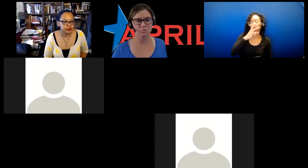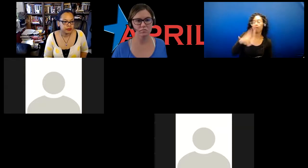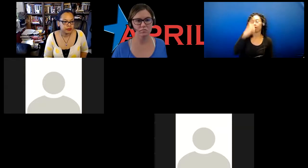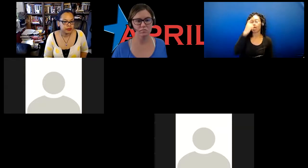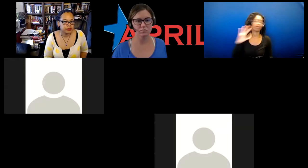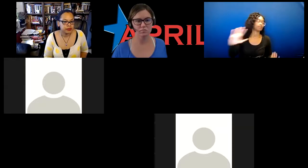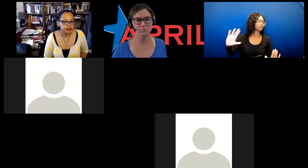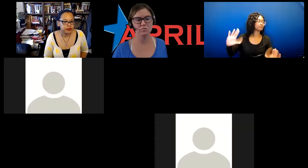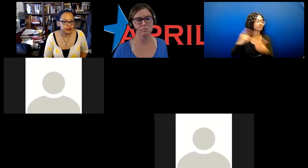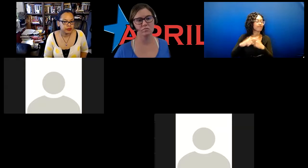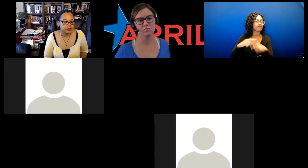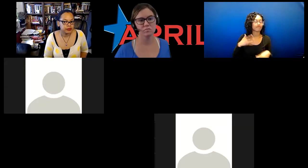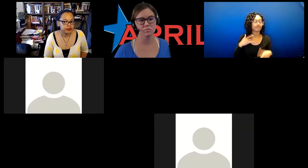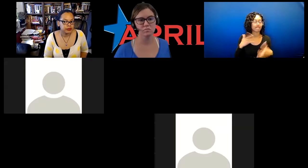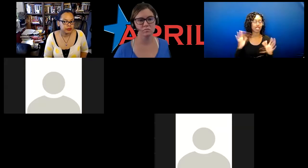needed?